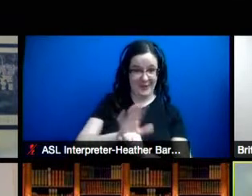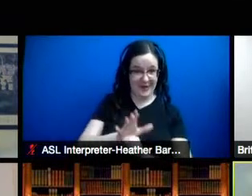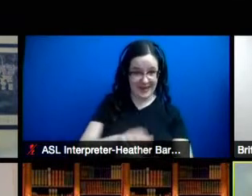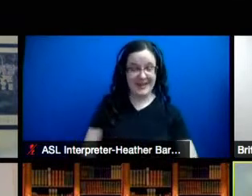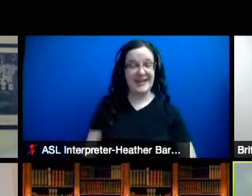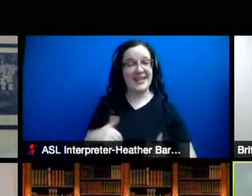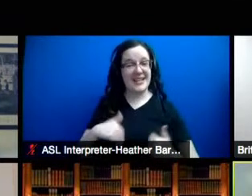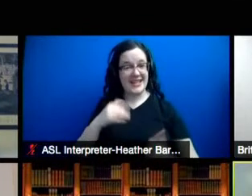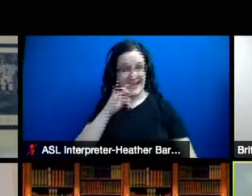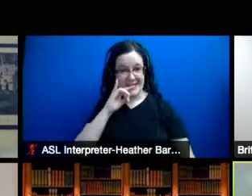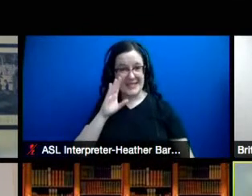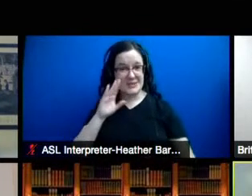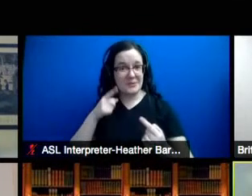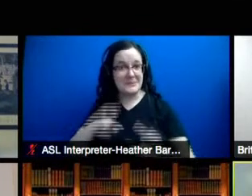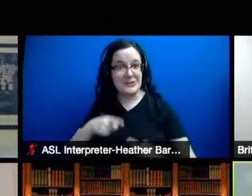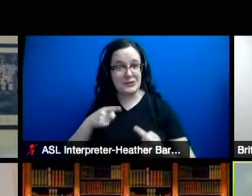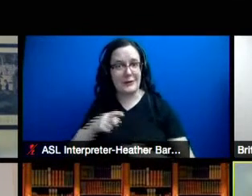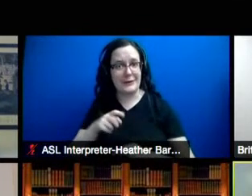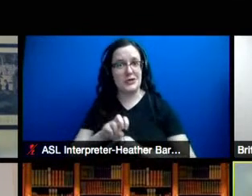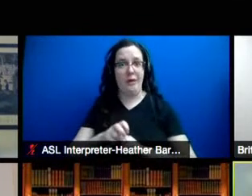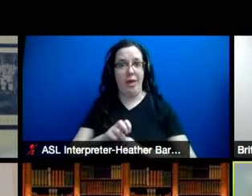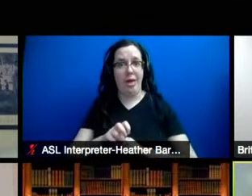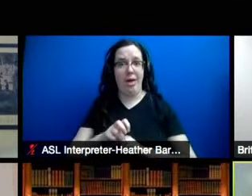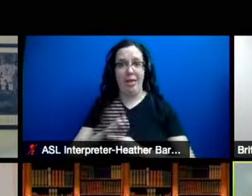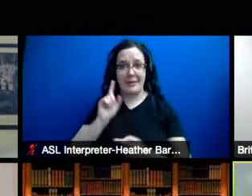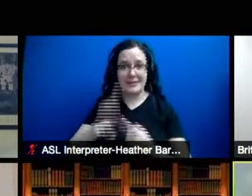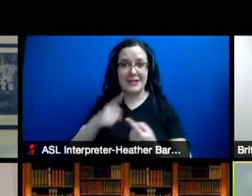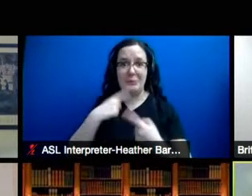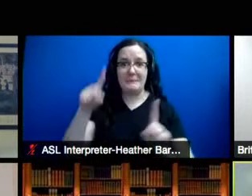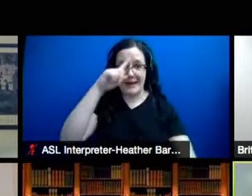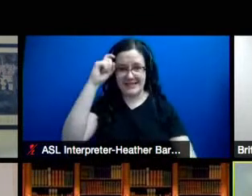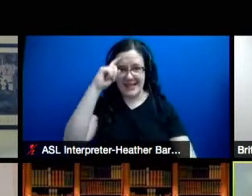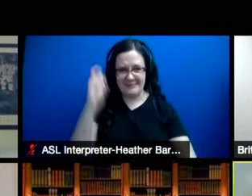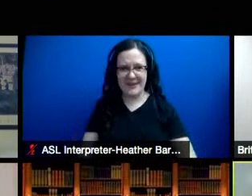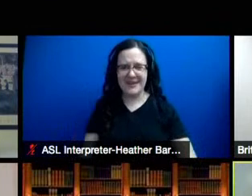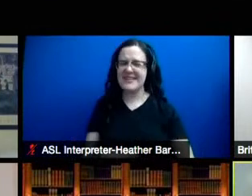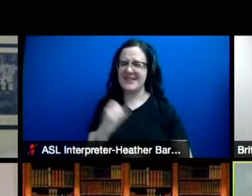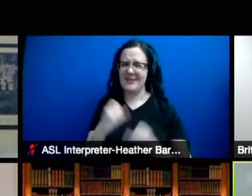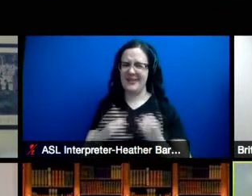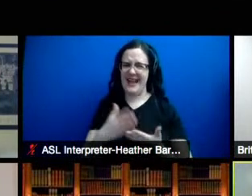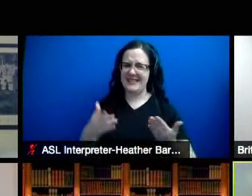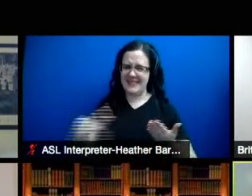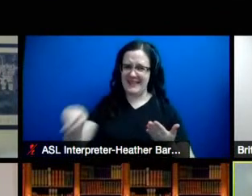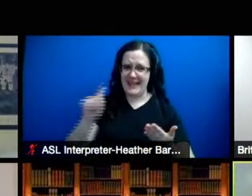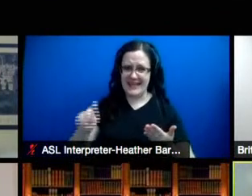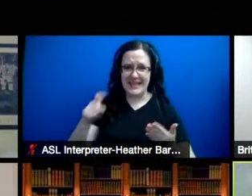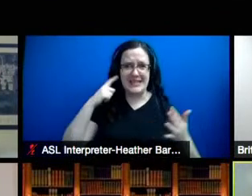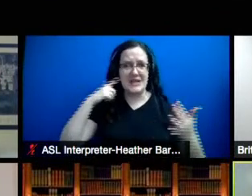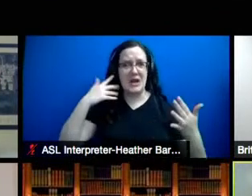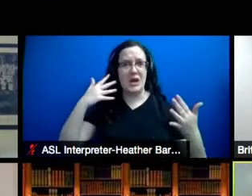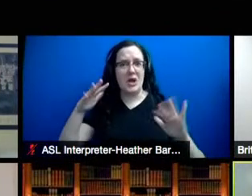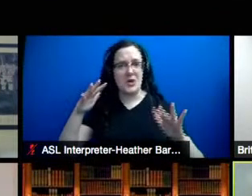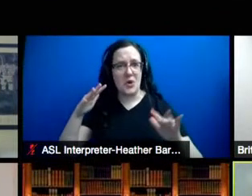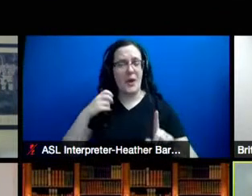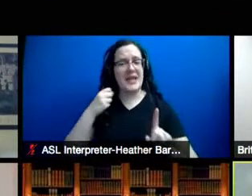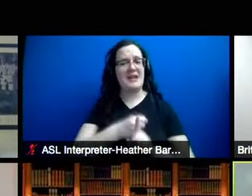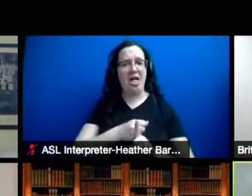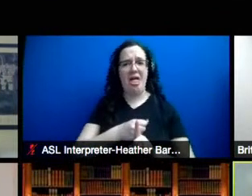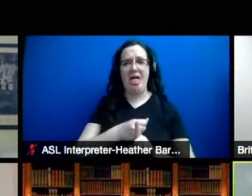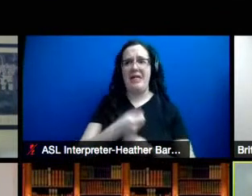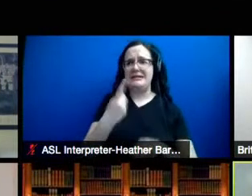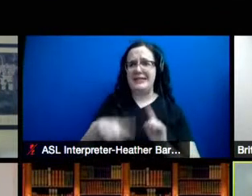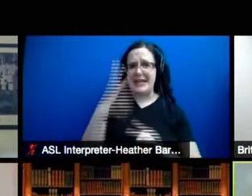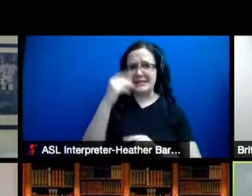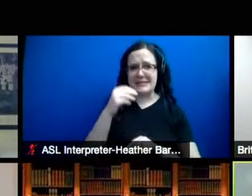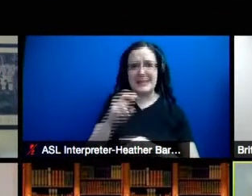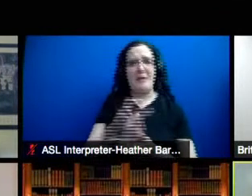keep it together until summer begins. The last thing any of them need is noise-induced insomnia for weeks on end. I mean, none of